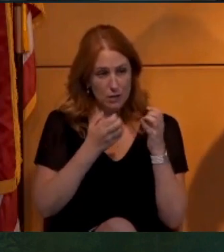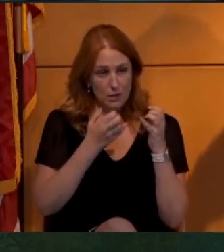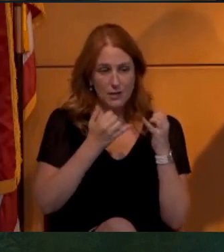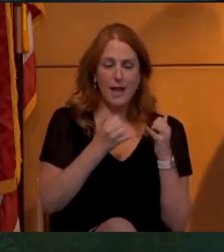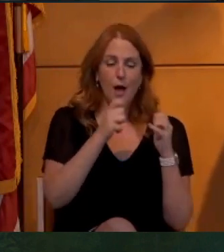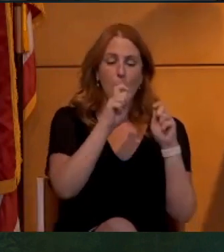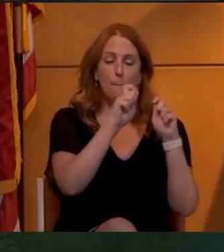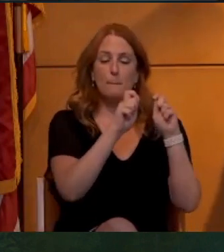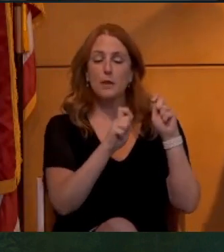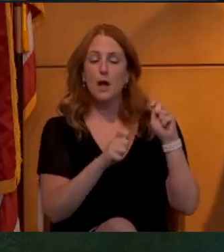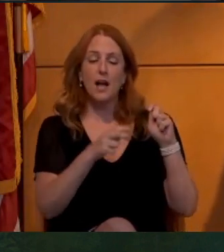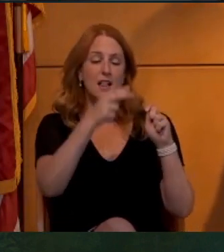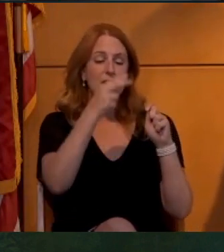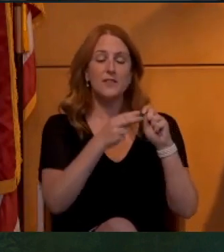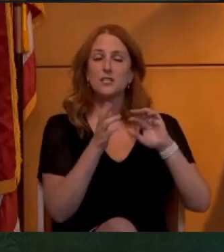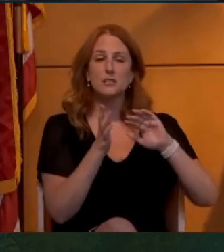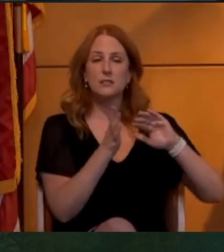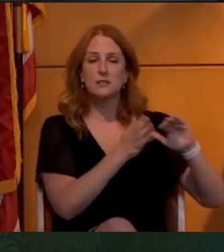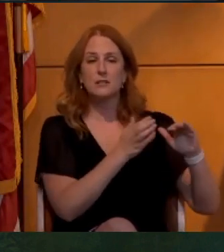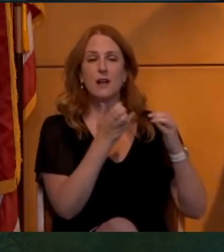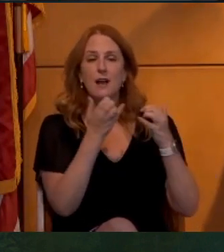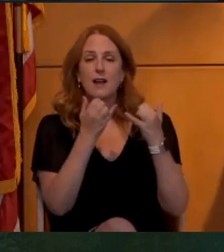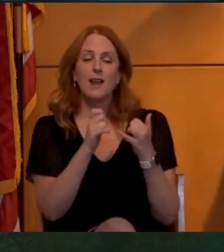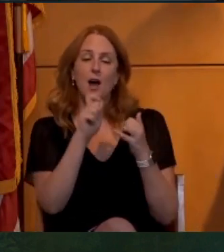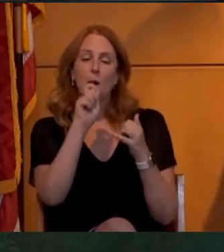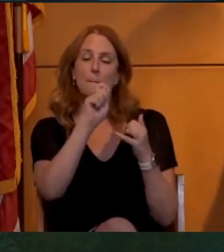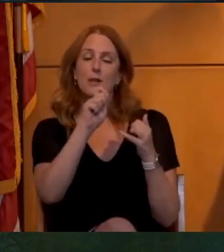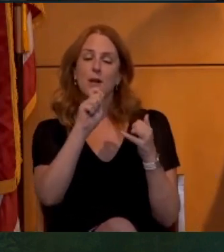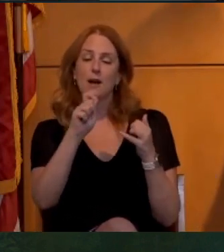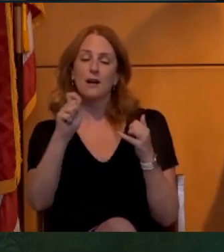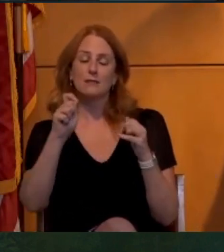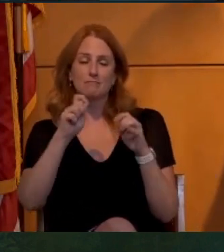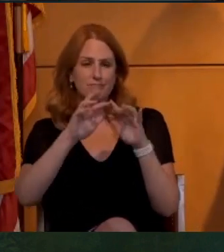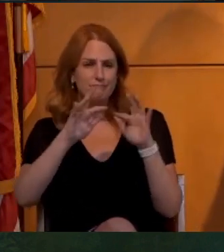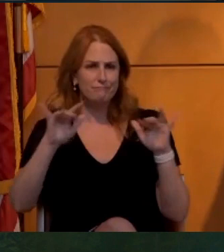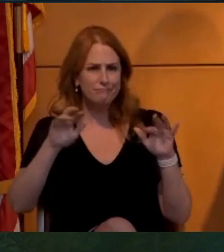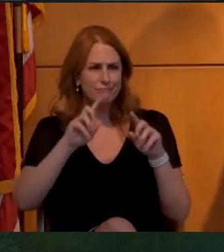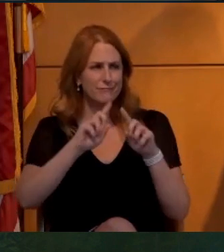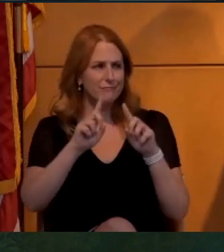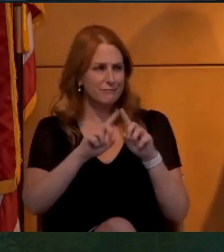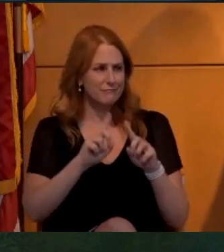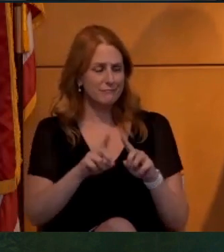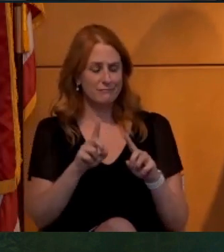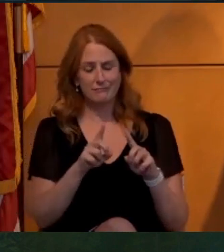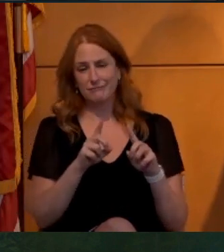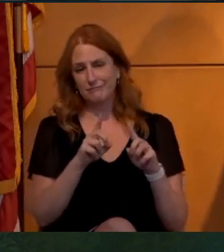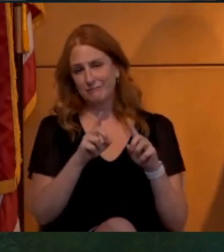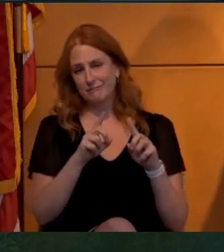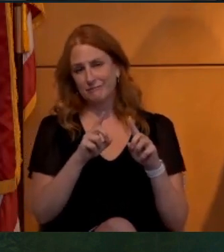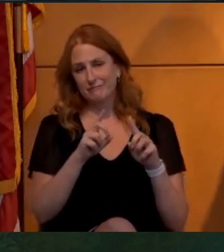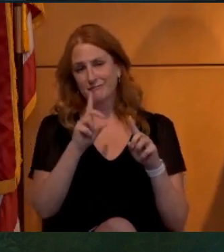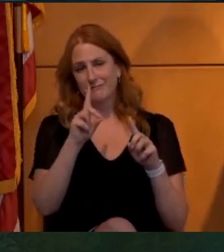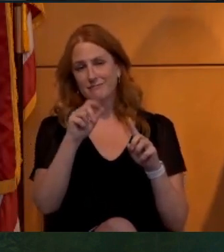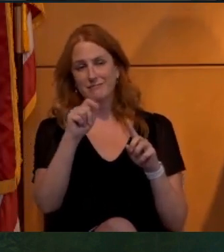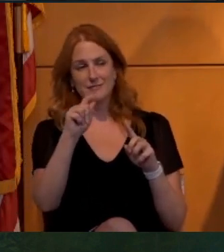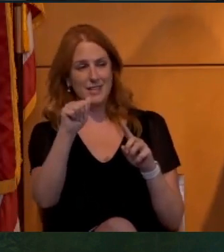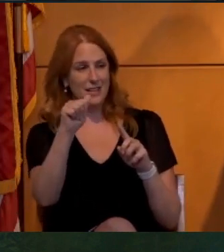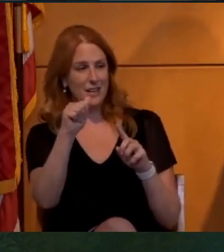whatever path you draw, you will see a plot of a wide variety, a growing variety of raster data. So